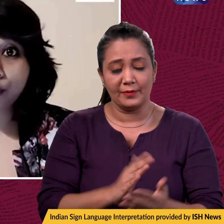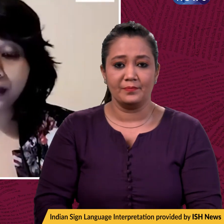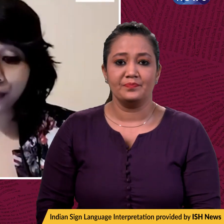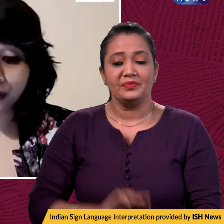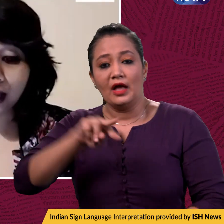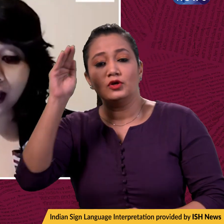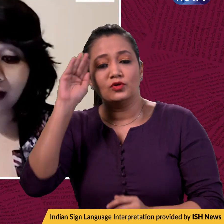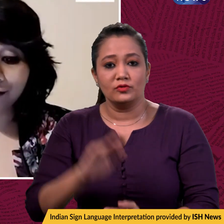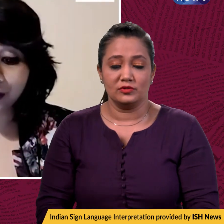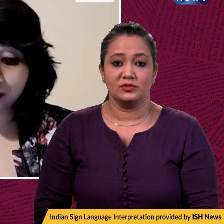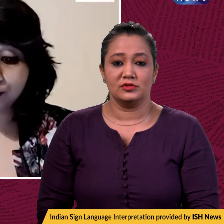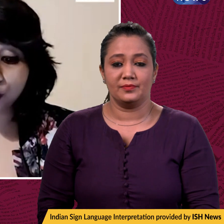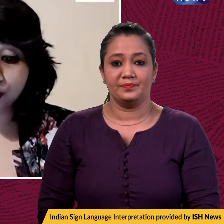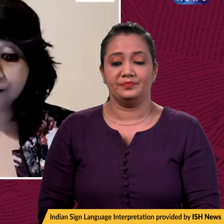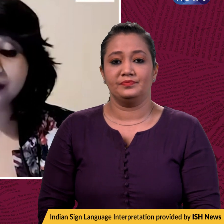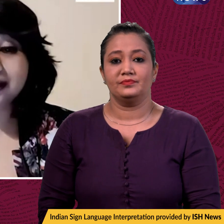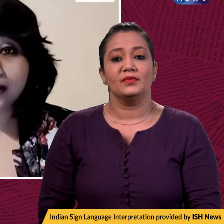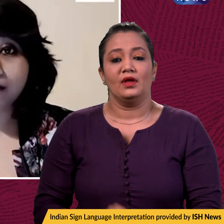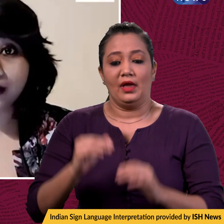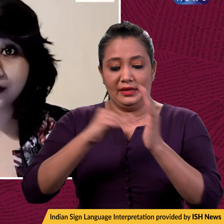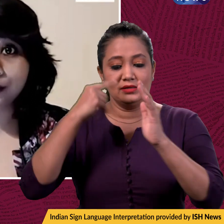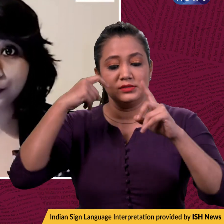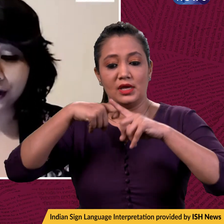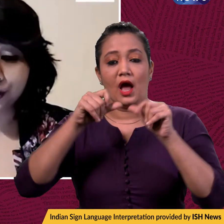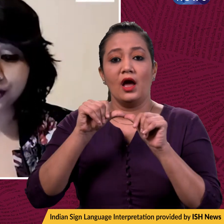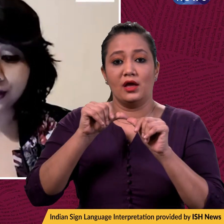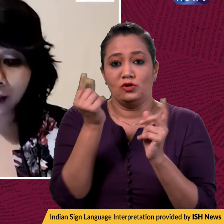6 more people have tested positive for Zika